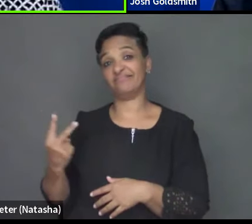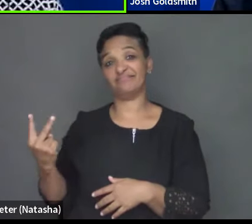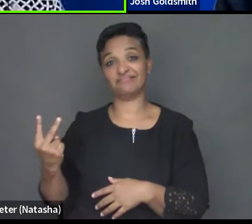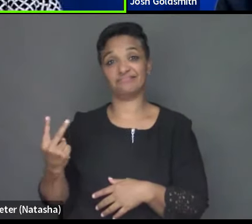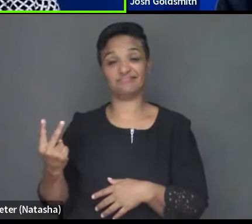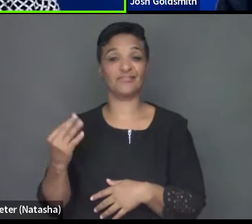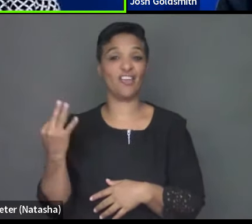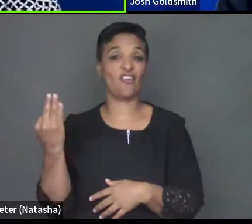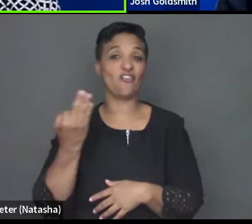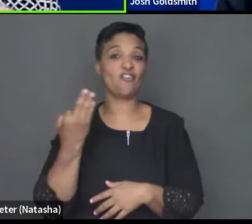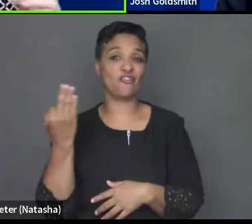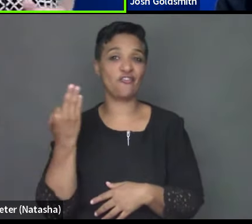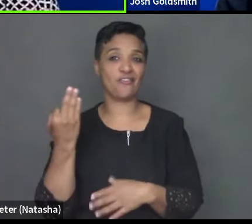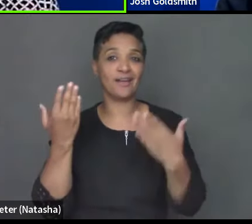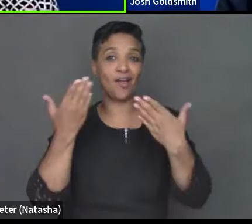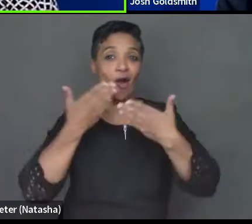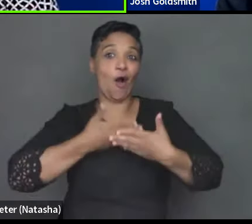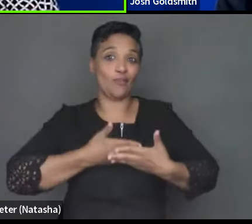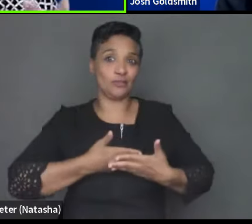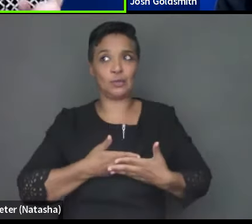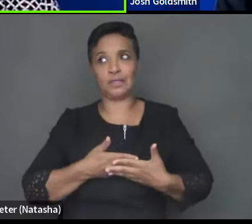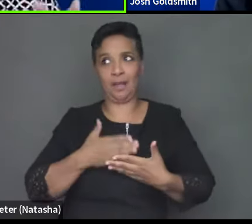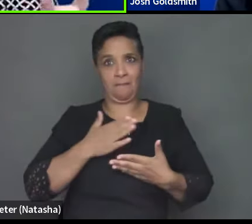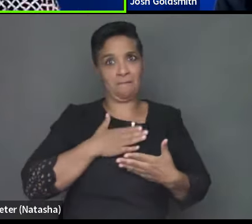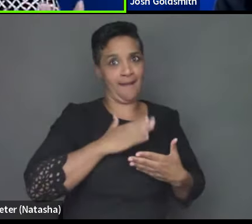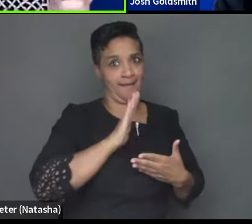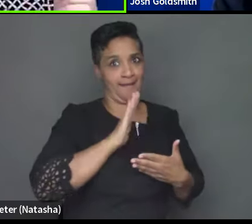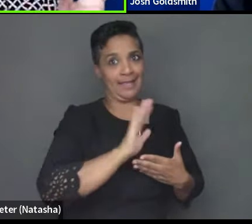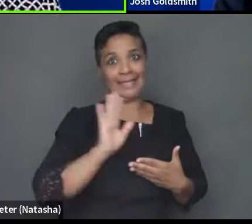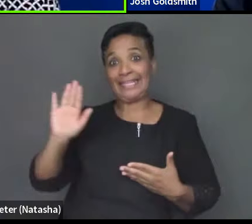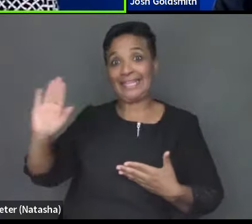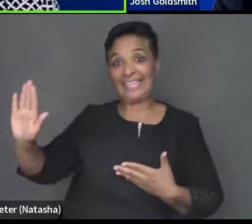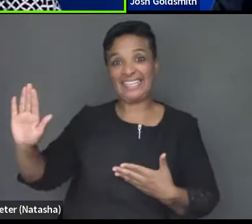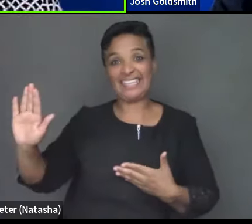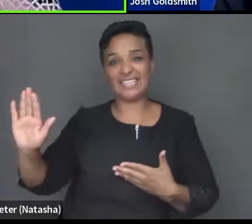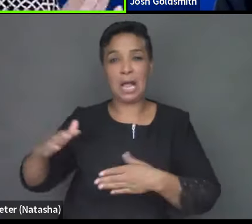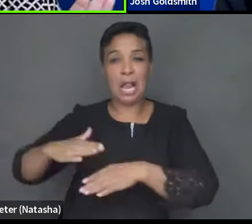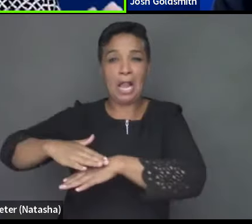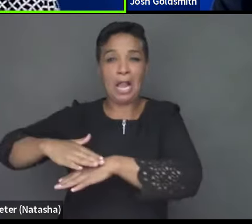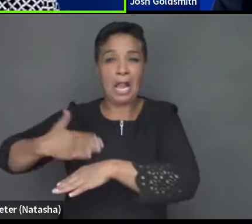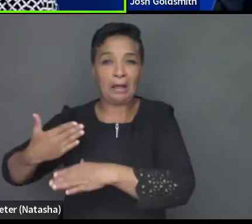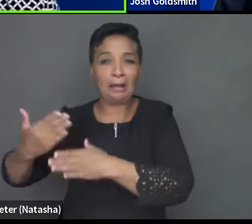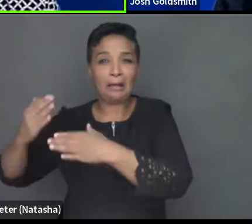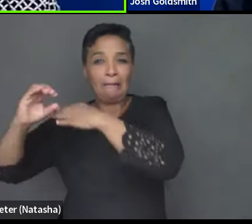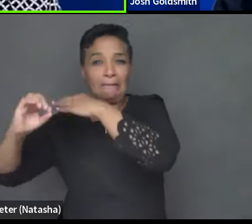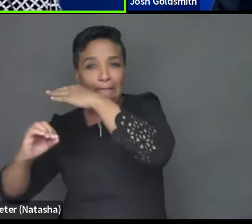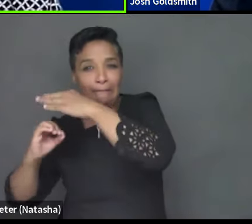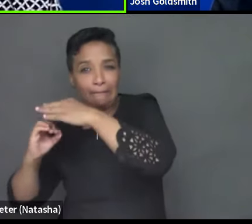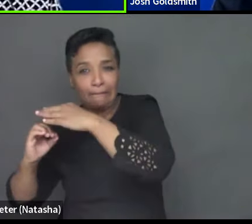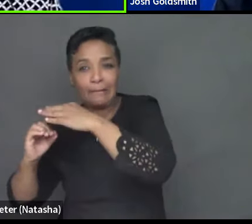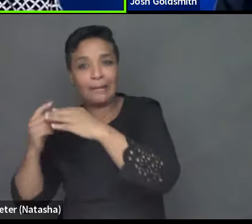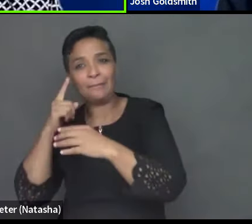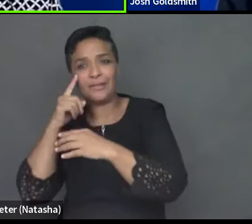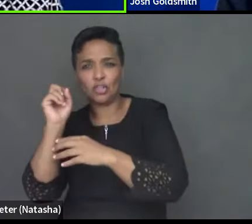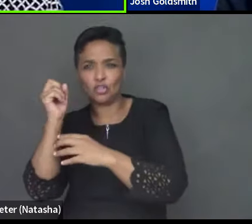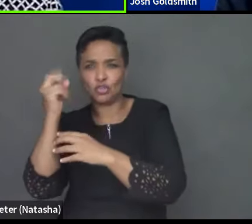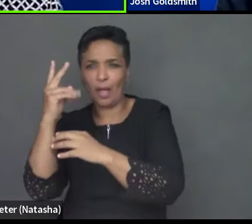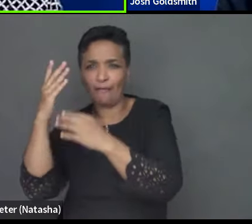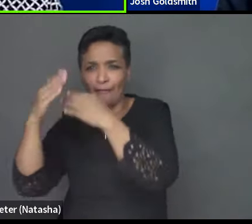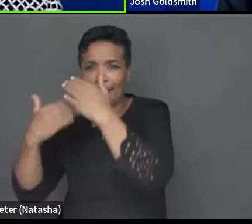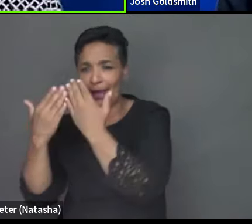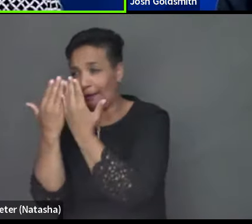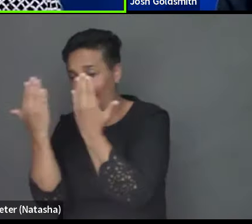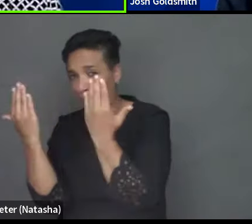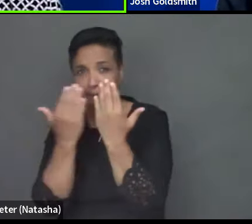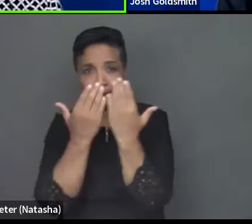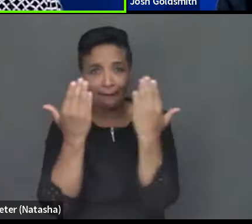afternoon. Well, it was my afternoon and it was his very late evening, I think almost midnight, putting together a quiz